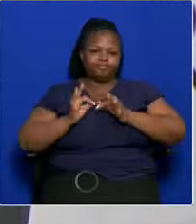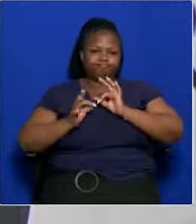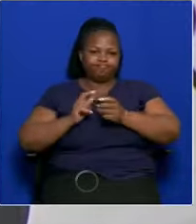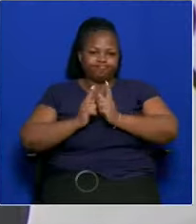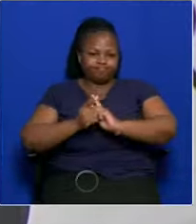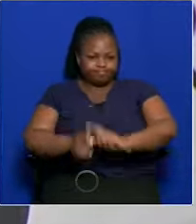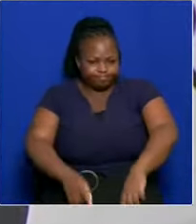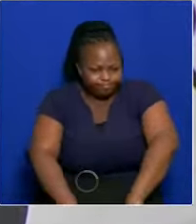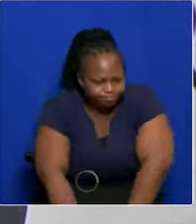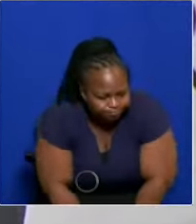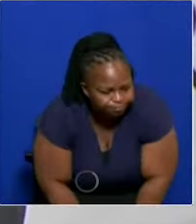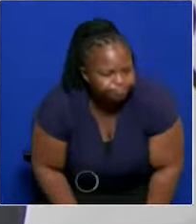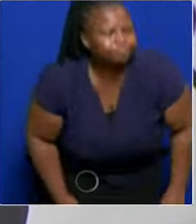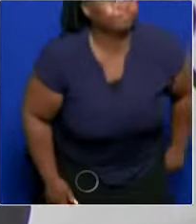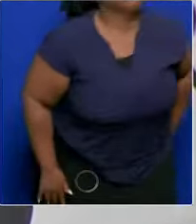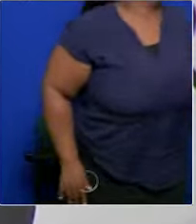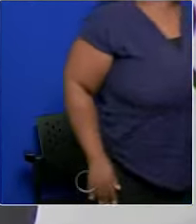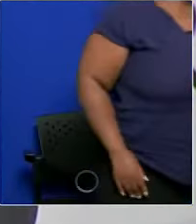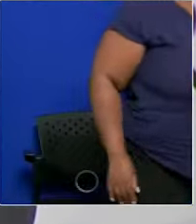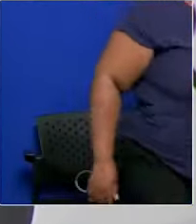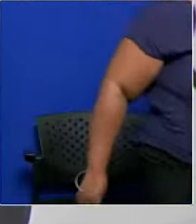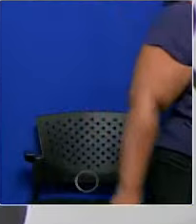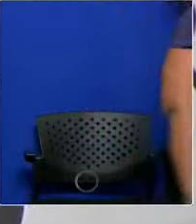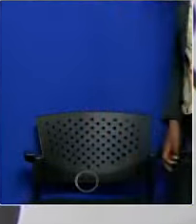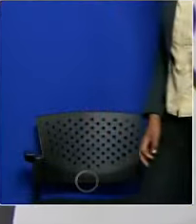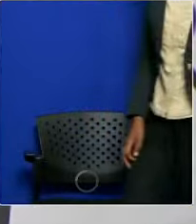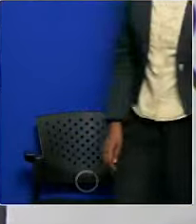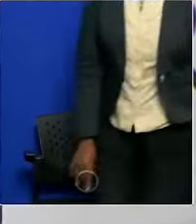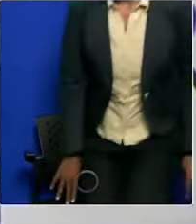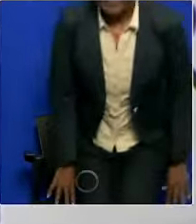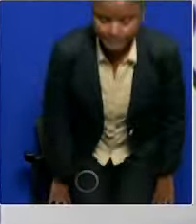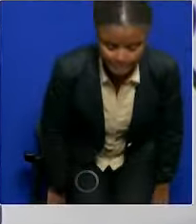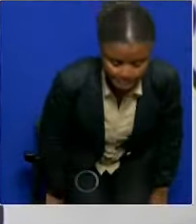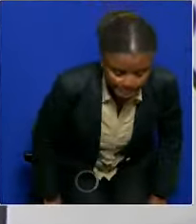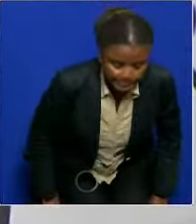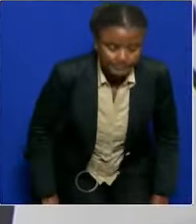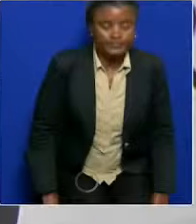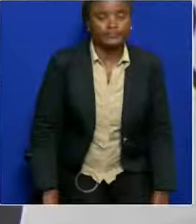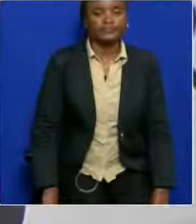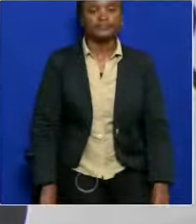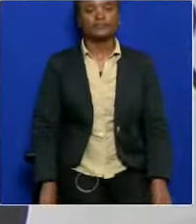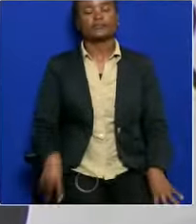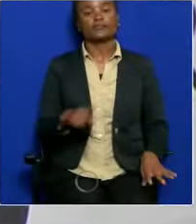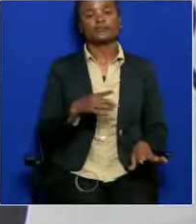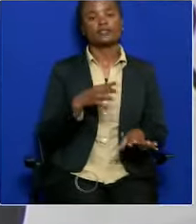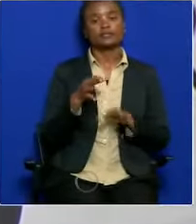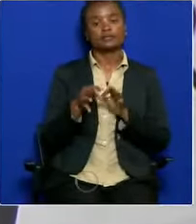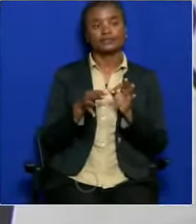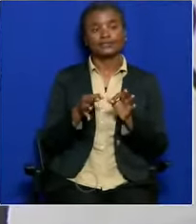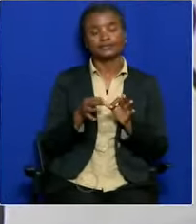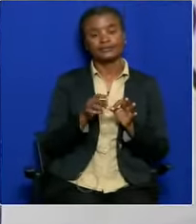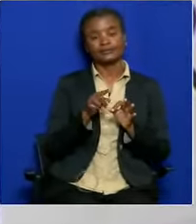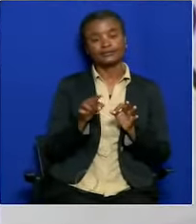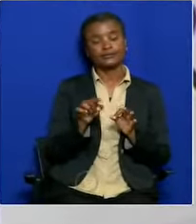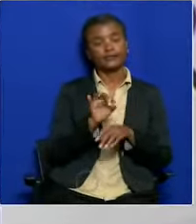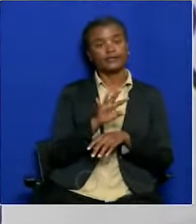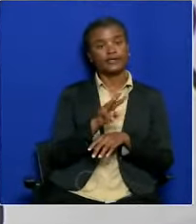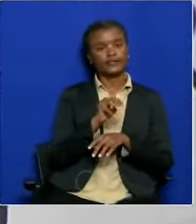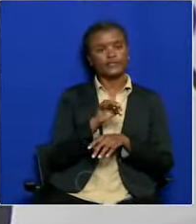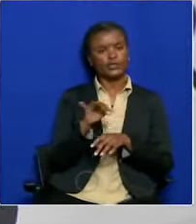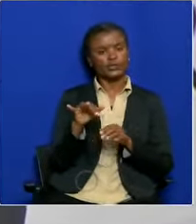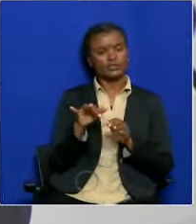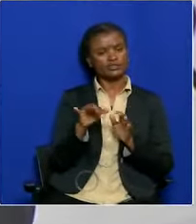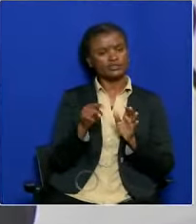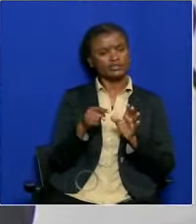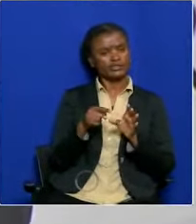which indicated that there was involvement of the 5 million. He's also involved in